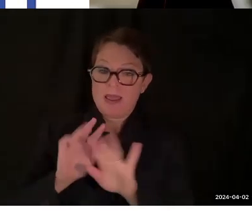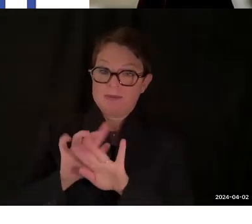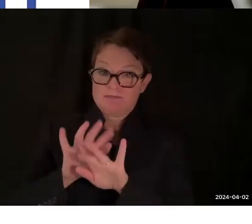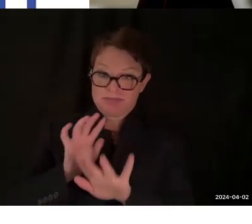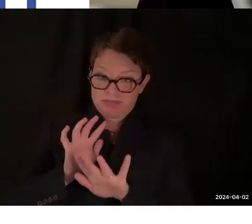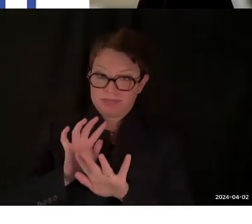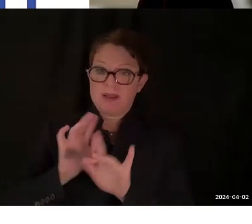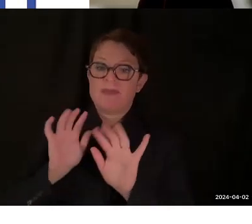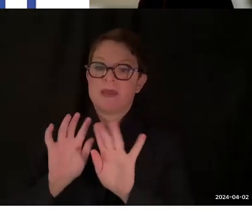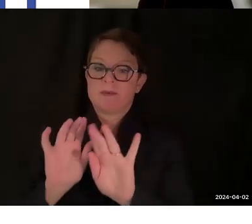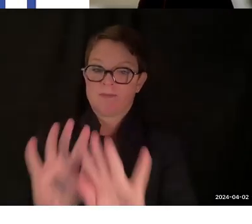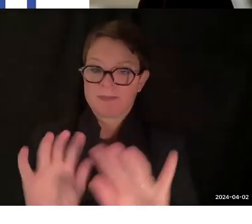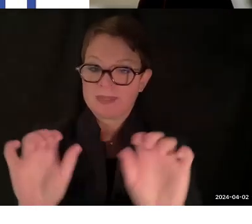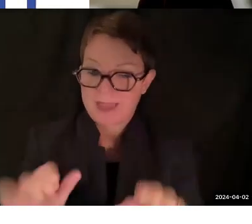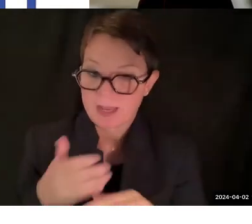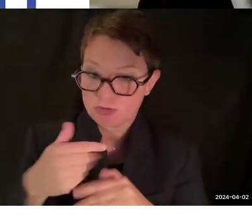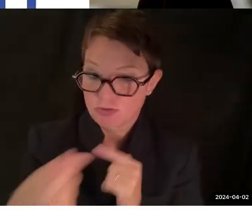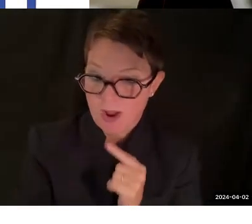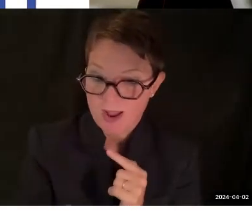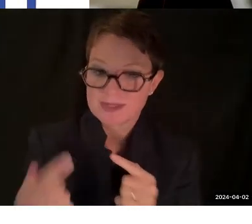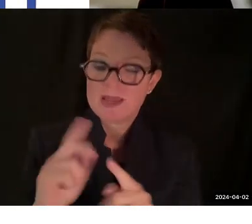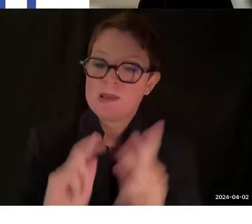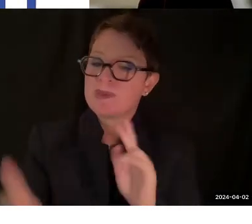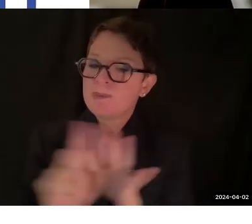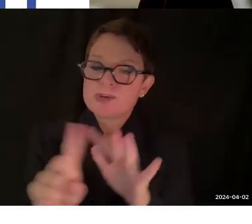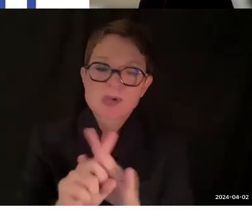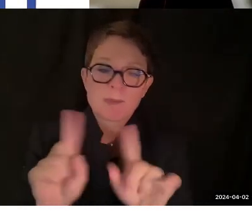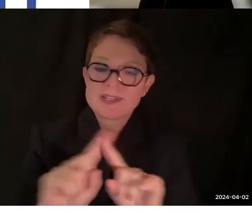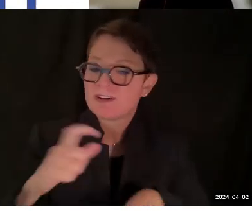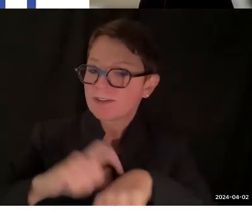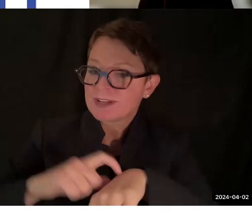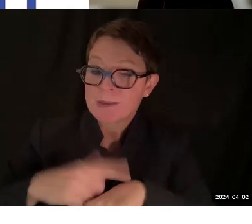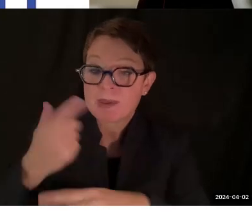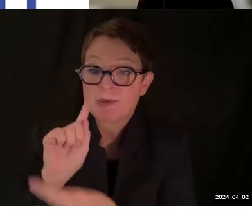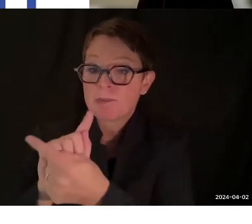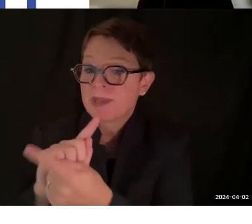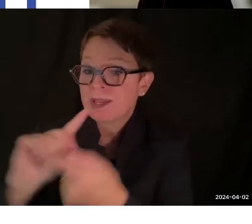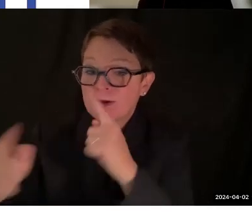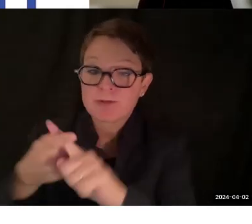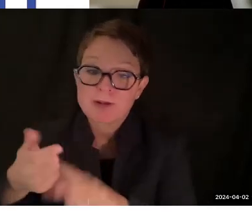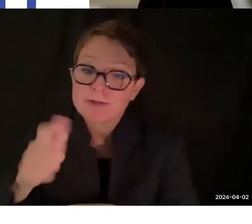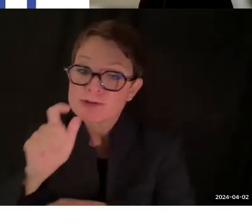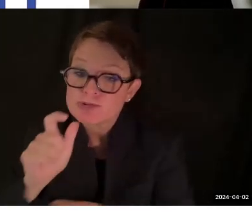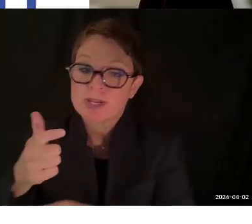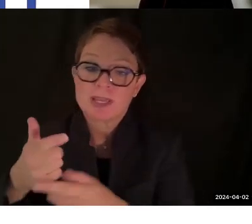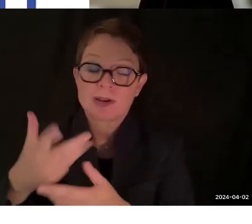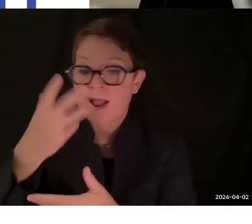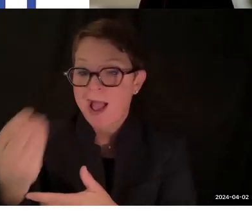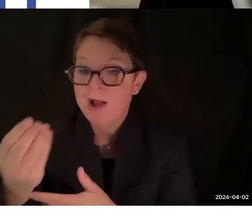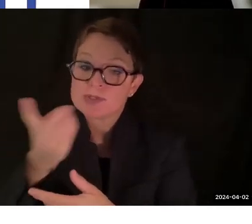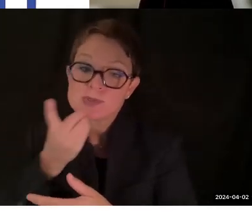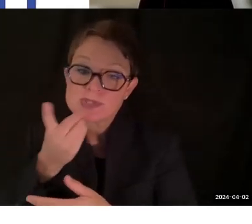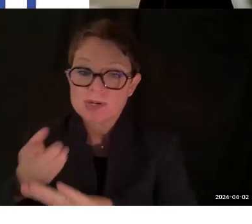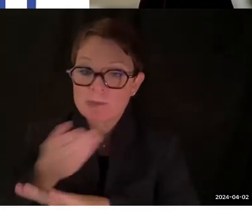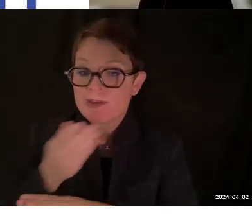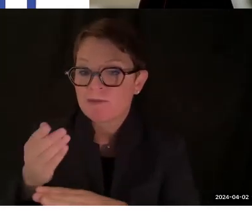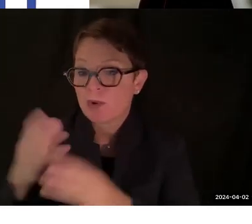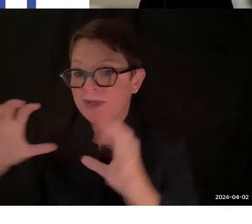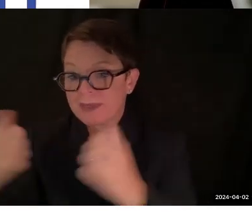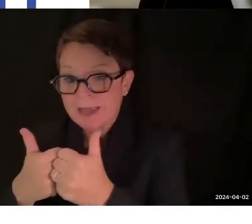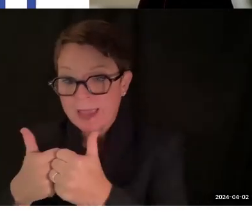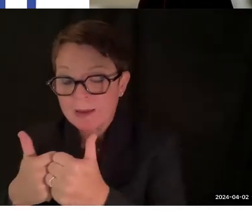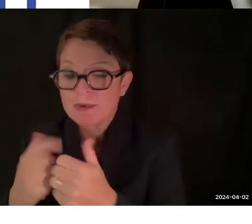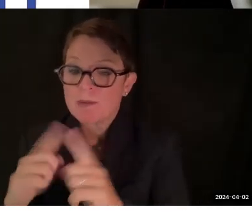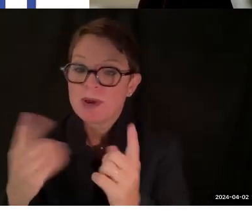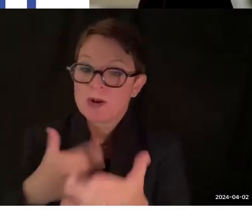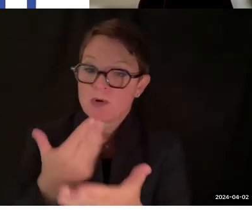flatter demand curve. People show up at different times. Maybe you're going to meet a friend for a drink or take your family to dinner. And so we see